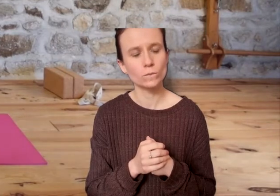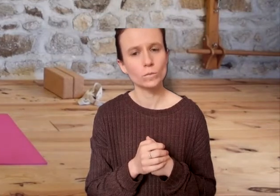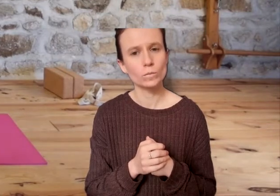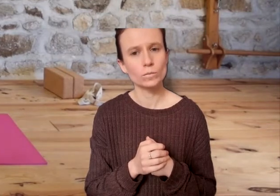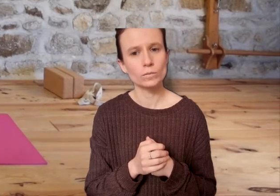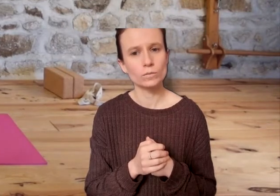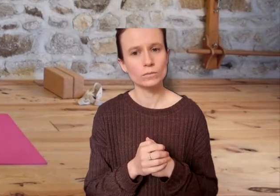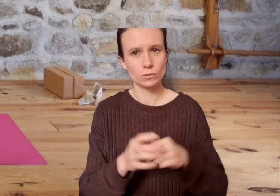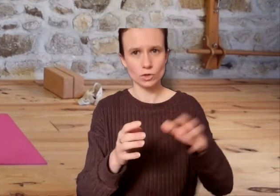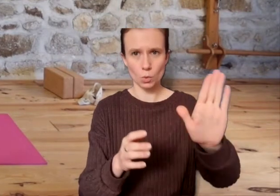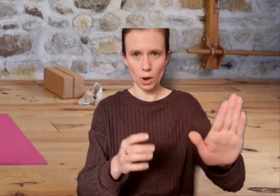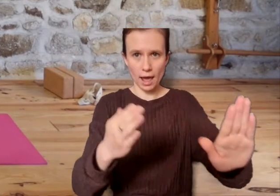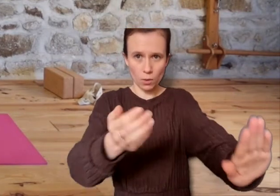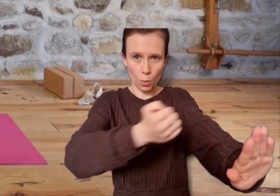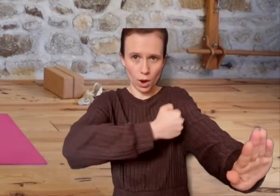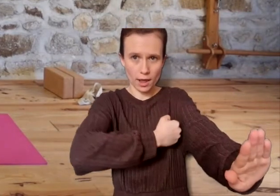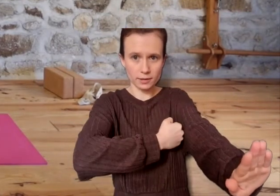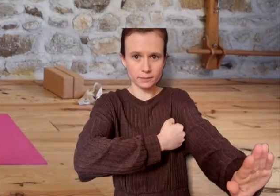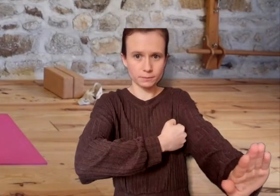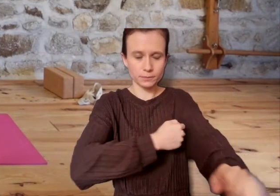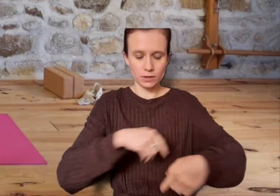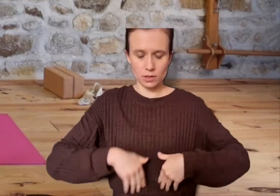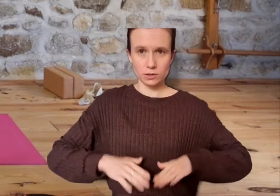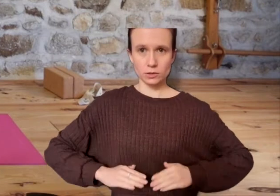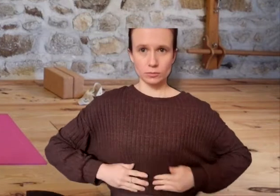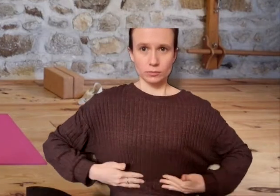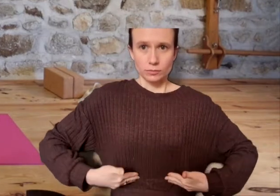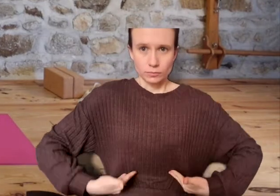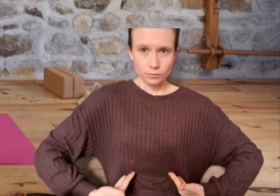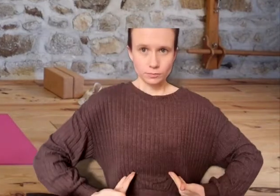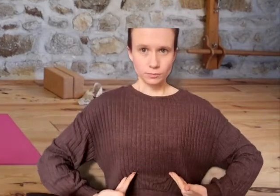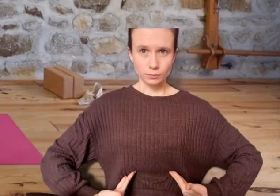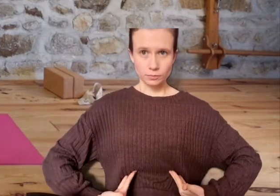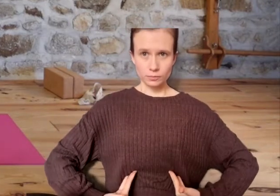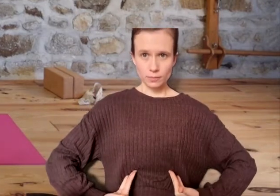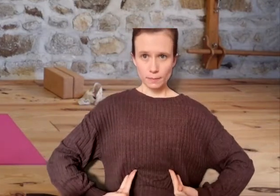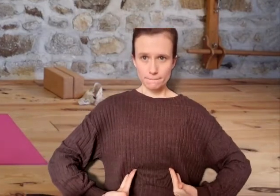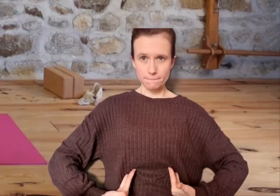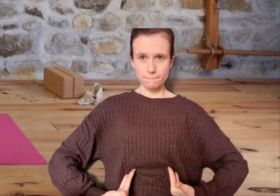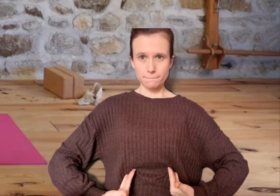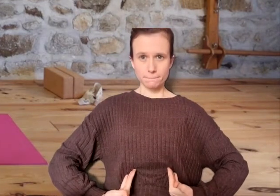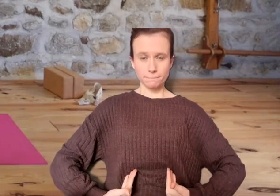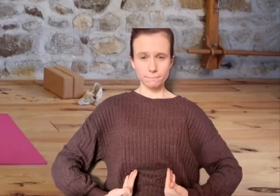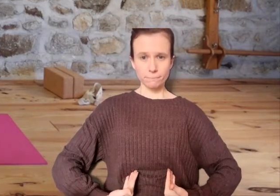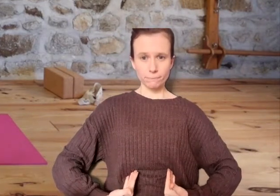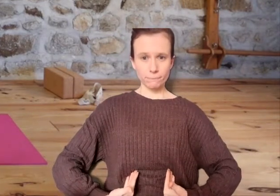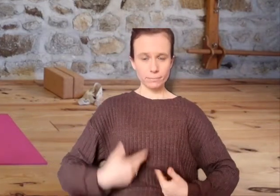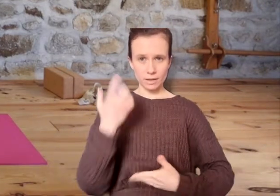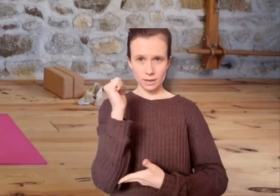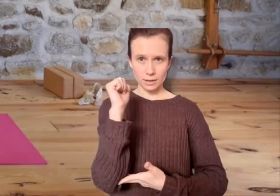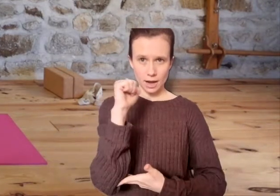From there, very simply, you're going to lift the body up, scoop out the abdominal wall so you've got some space